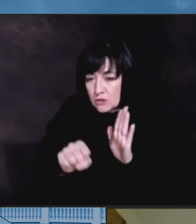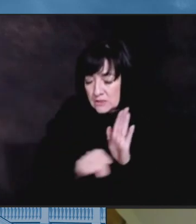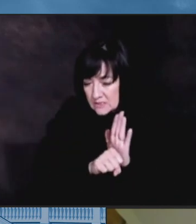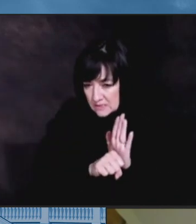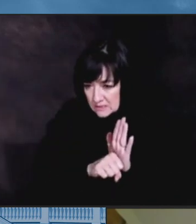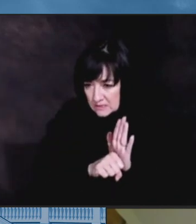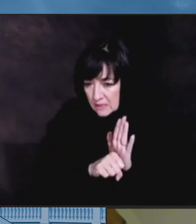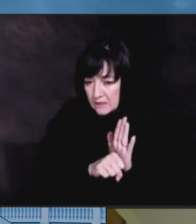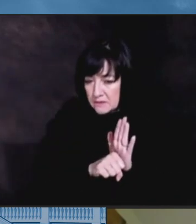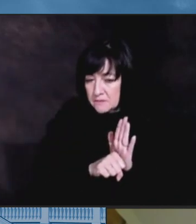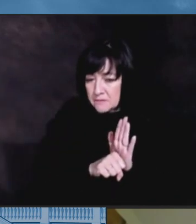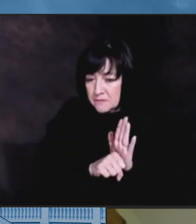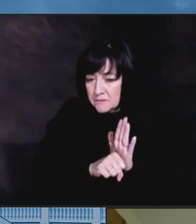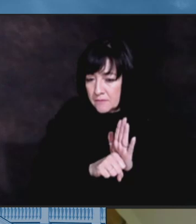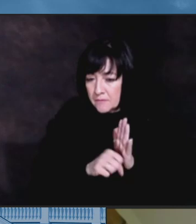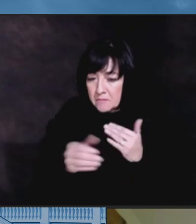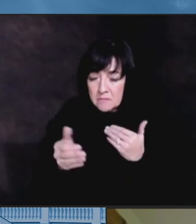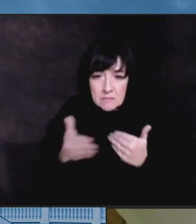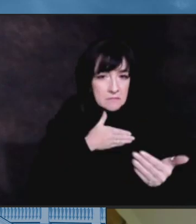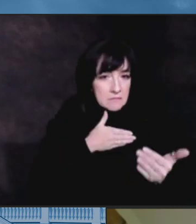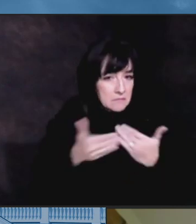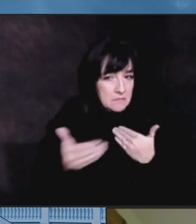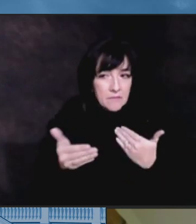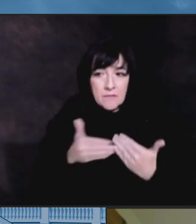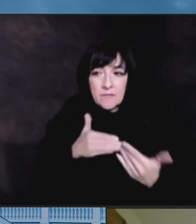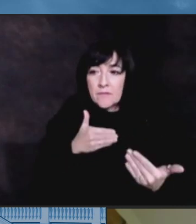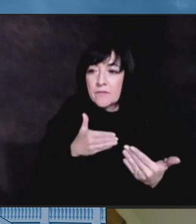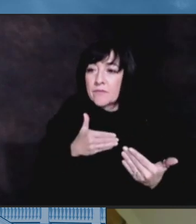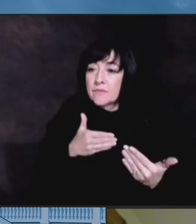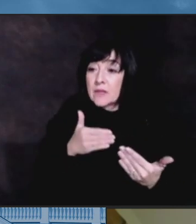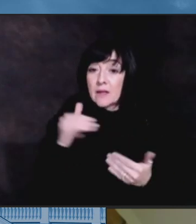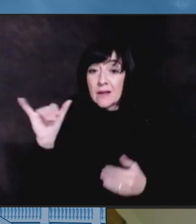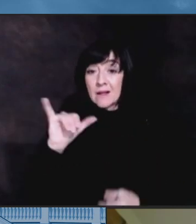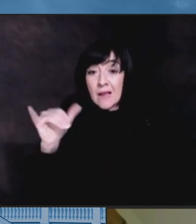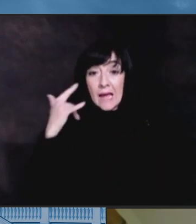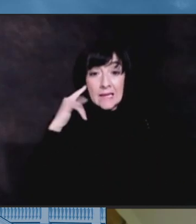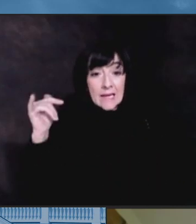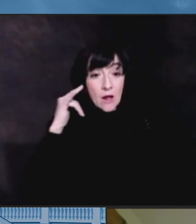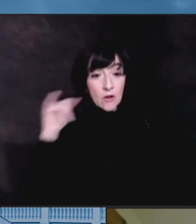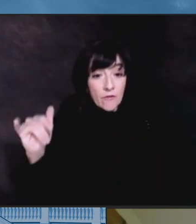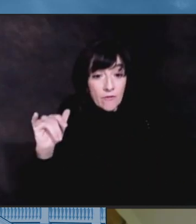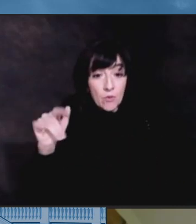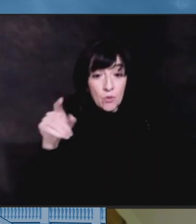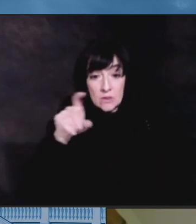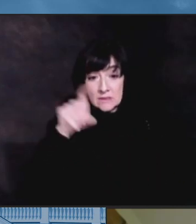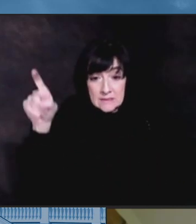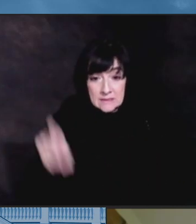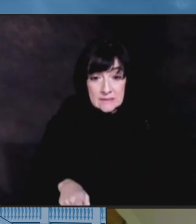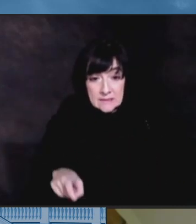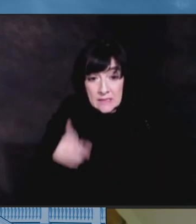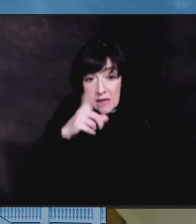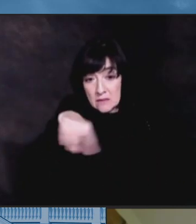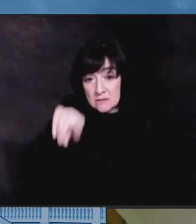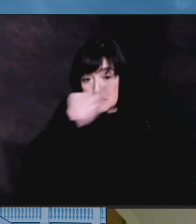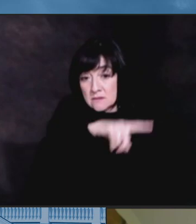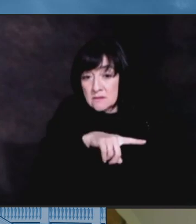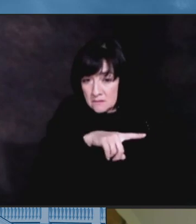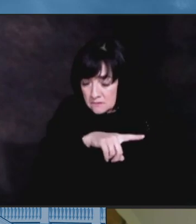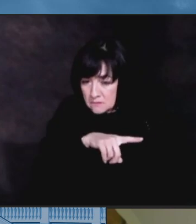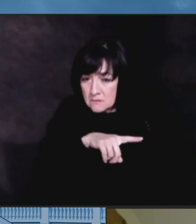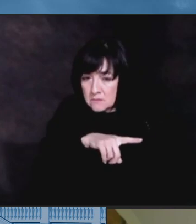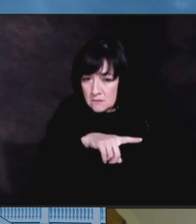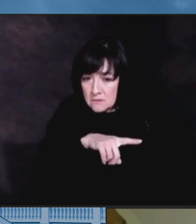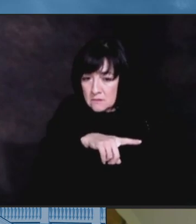of restrictions in different states. For example, California and Texas are each on a similar